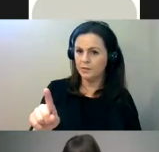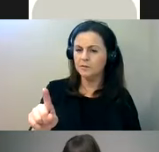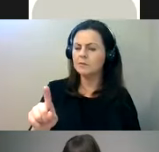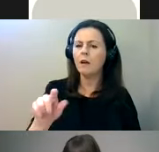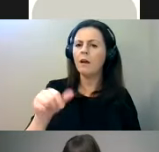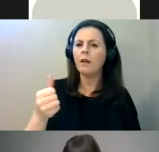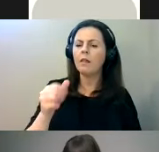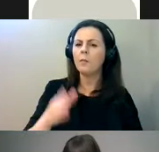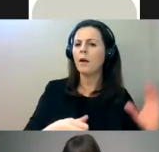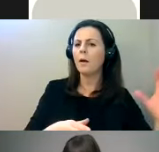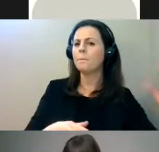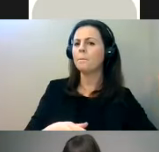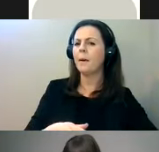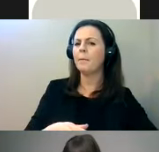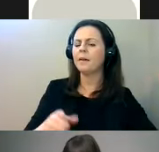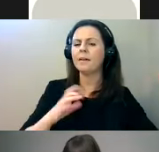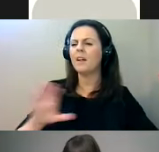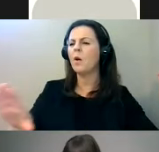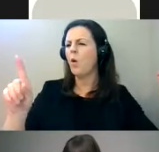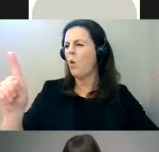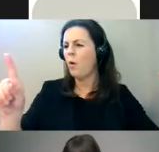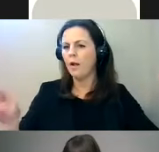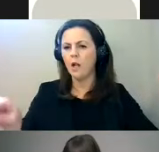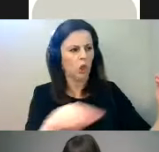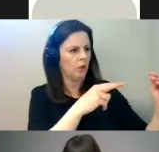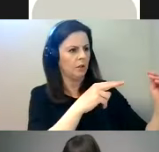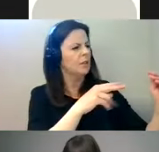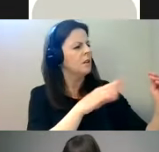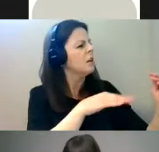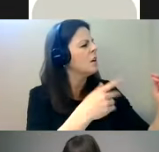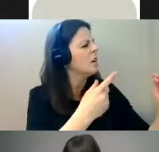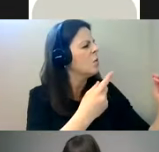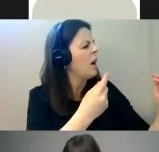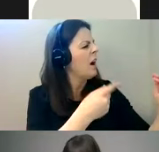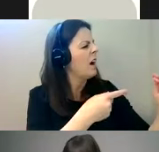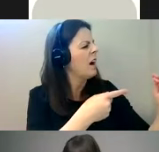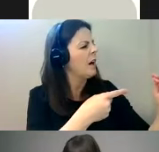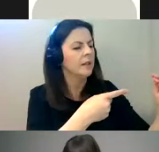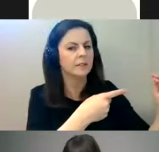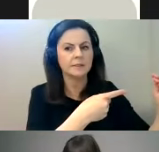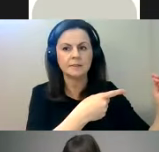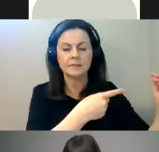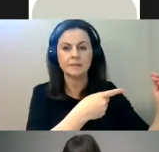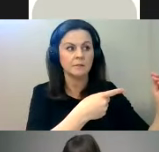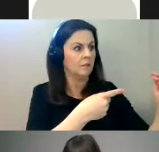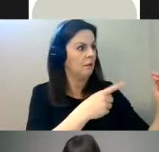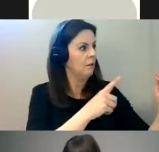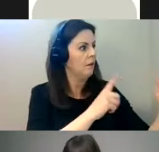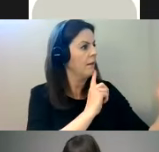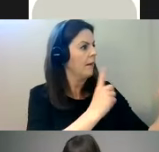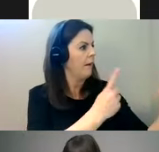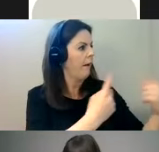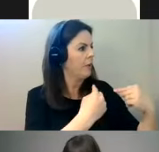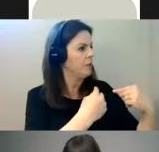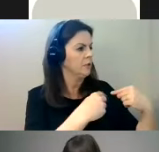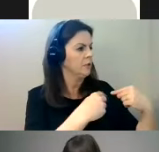and the client will say, well, just a minute. What did you say? And then the answer has been given by another